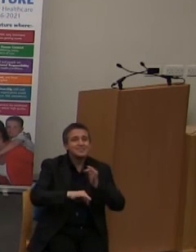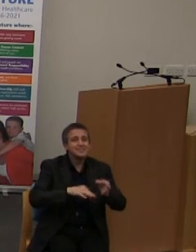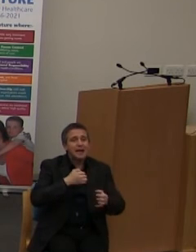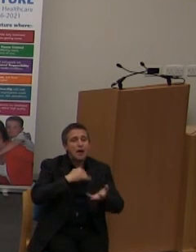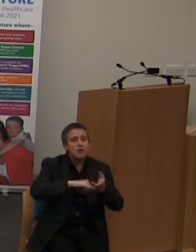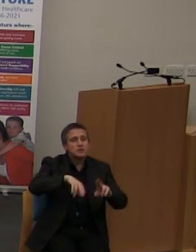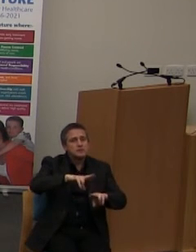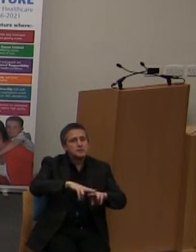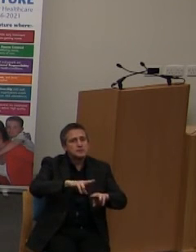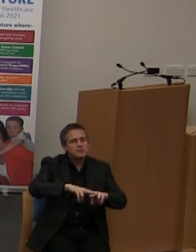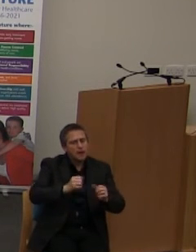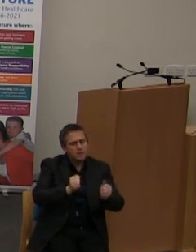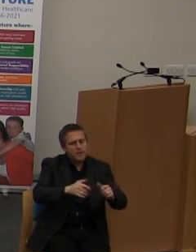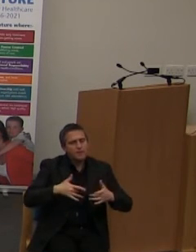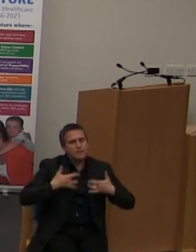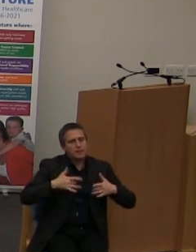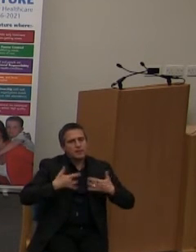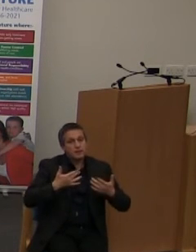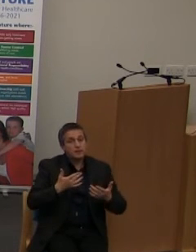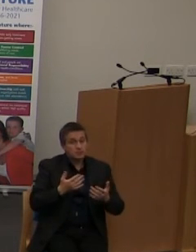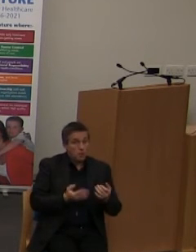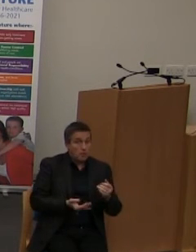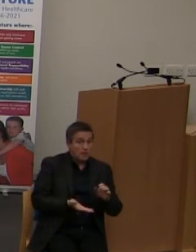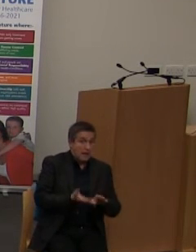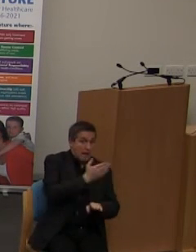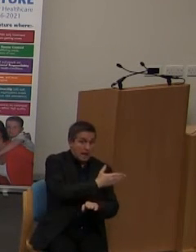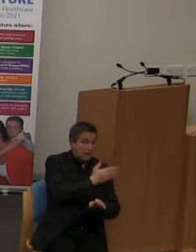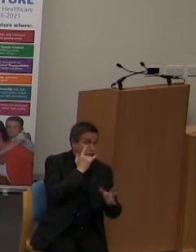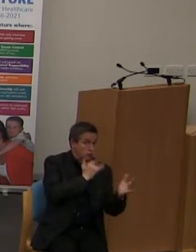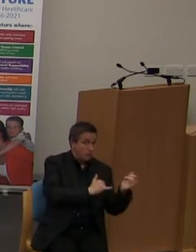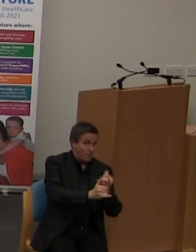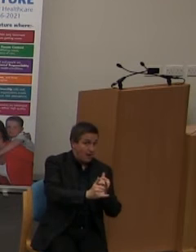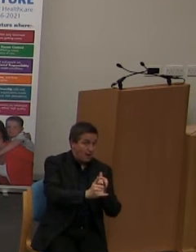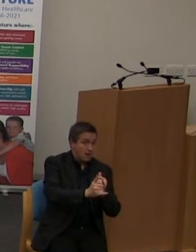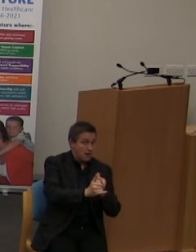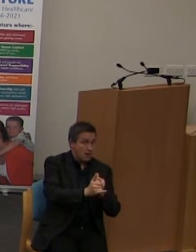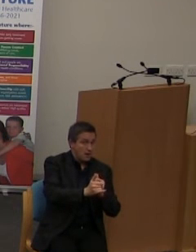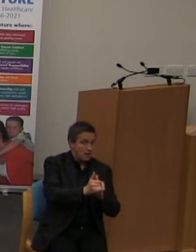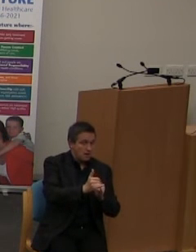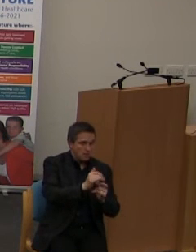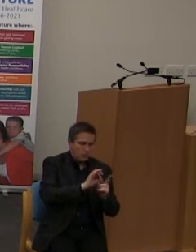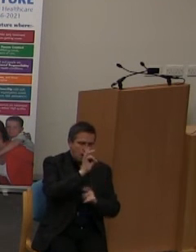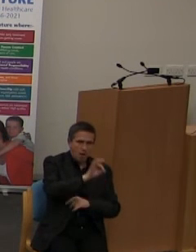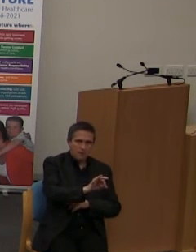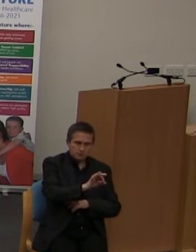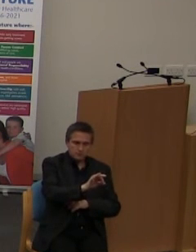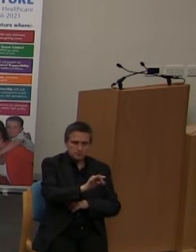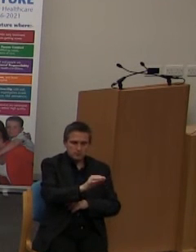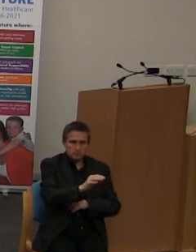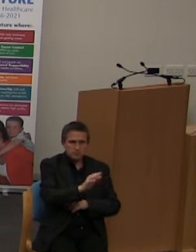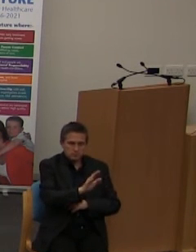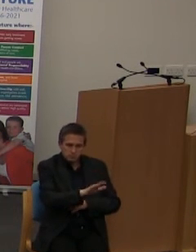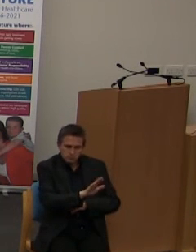workforce, and in our last survey, we were very clear that an